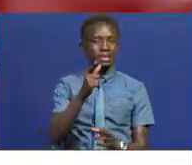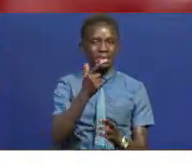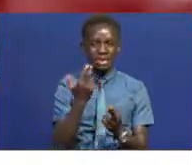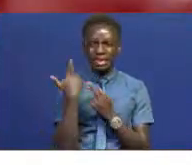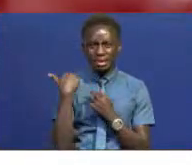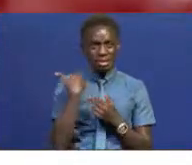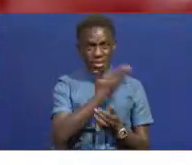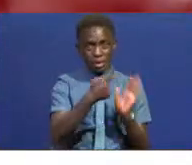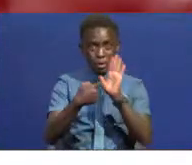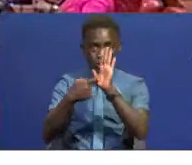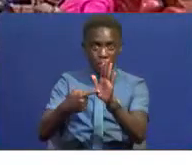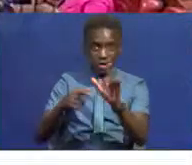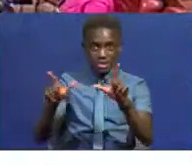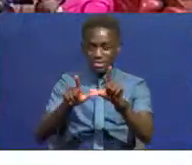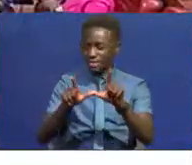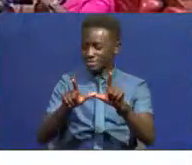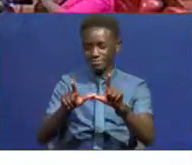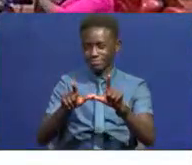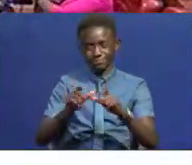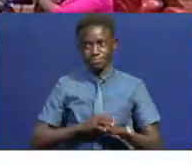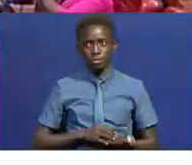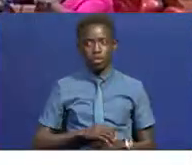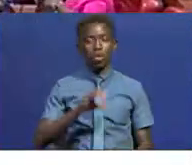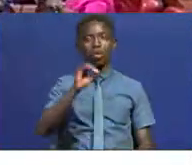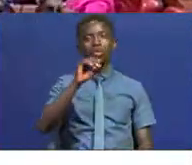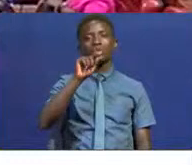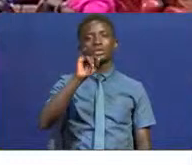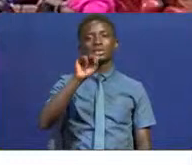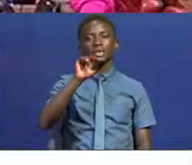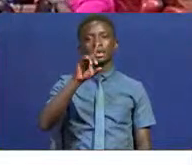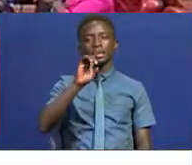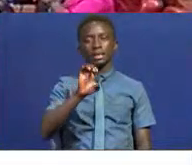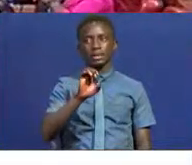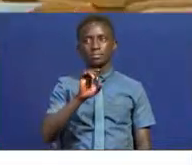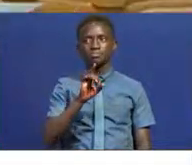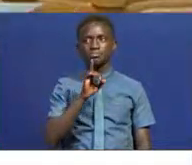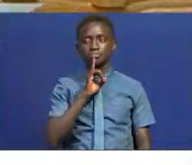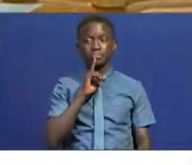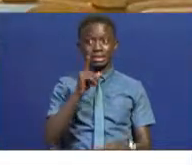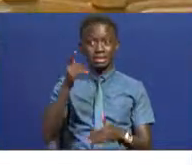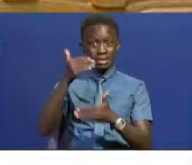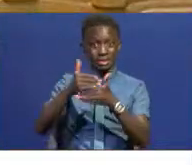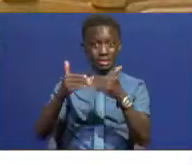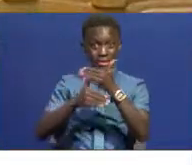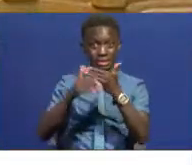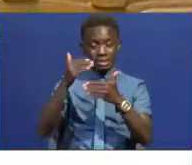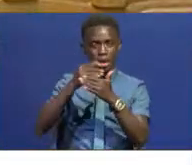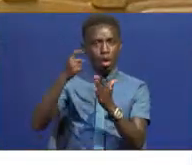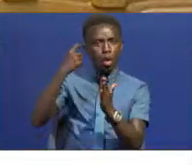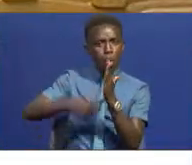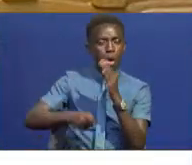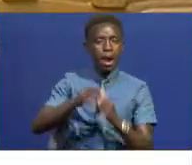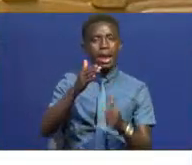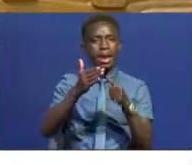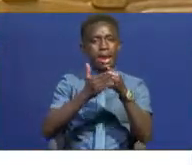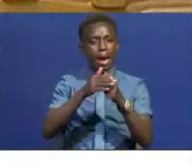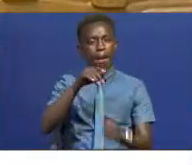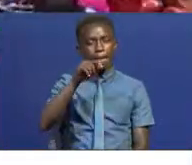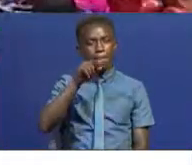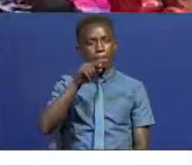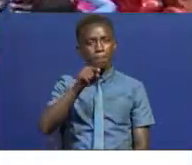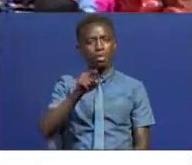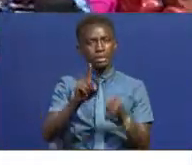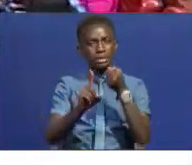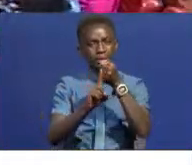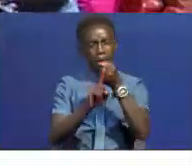MP Otiende Amolo also called for an audit as the building was constructed at a cost of 9.6 billion shillings, up